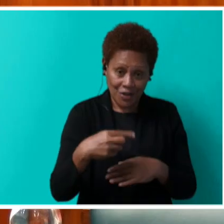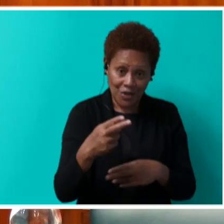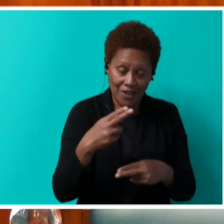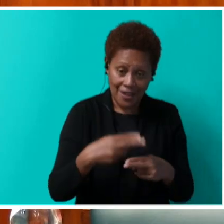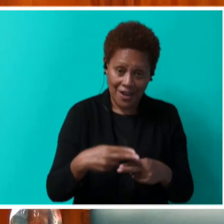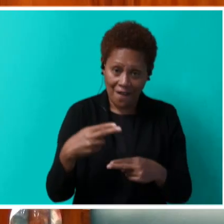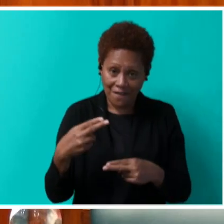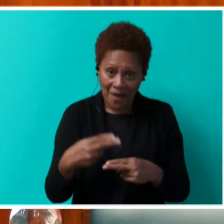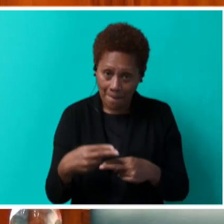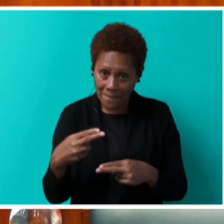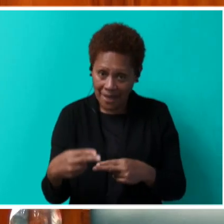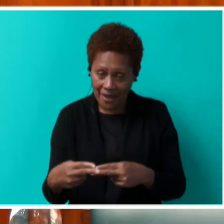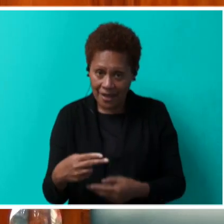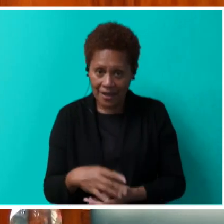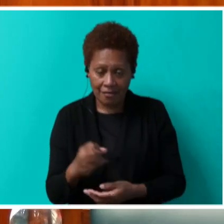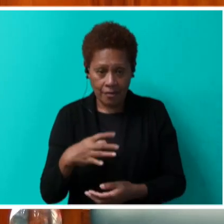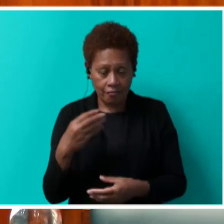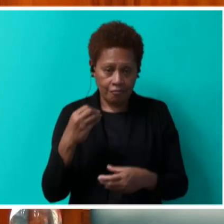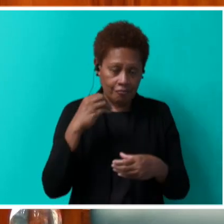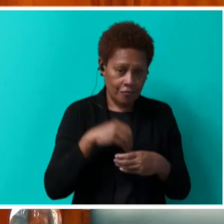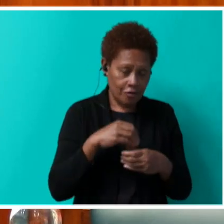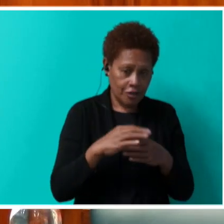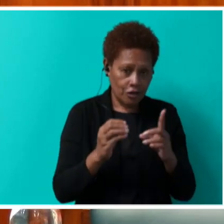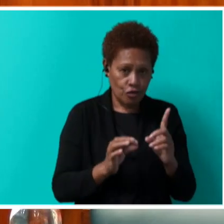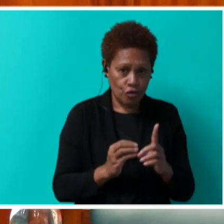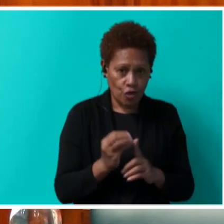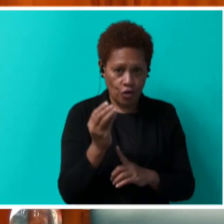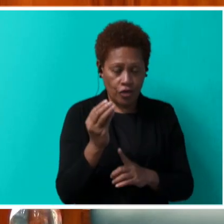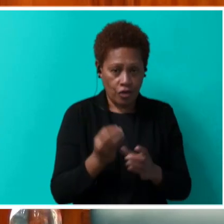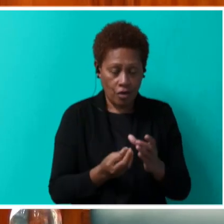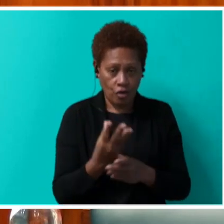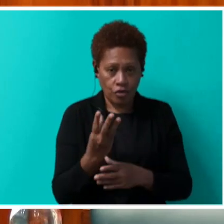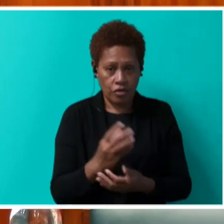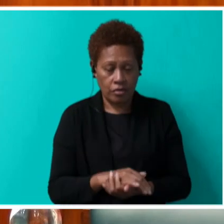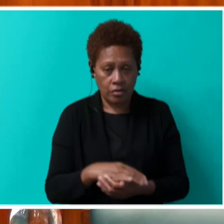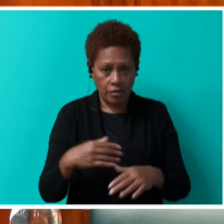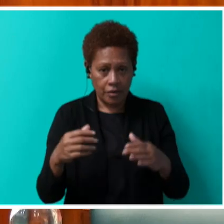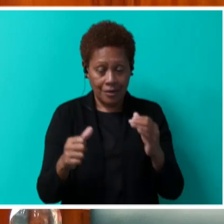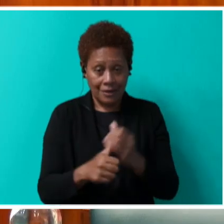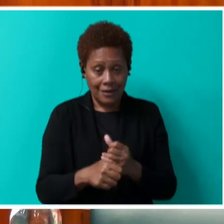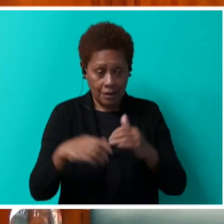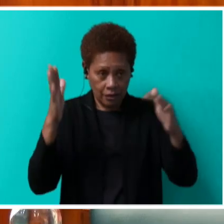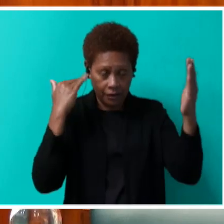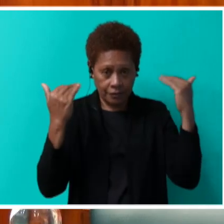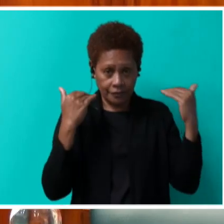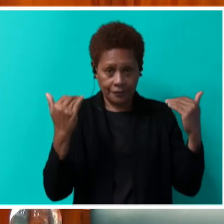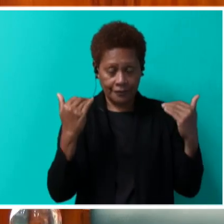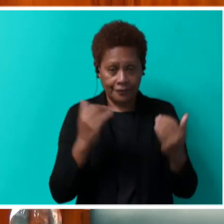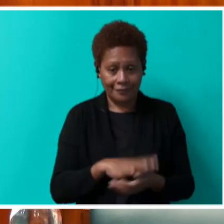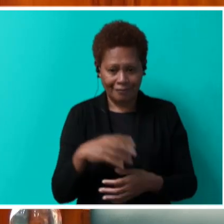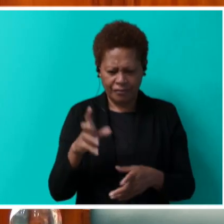land stewardship, and inclusive growth. Madam Deputy Speaker, as we monitor consumers'